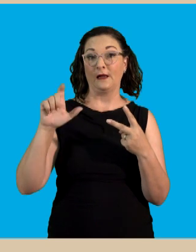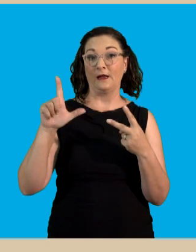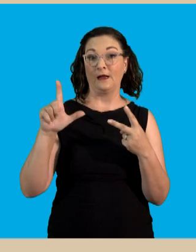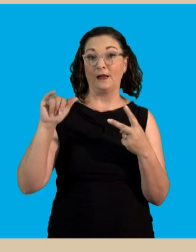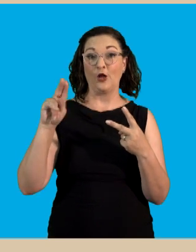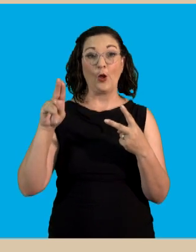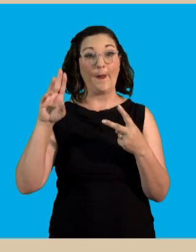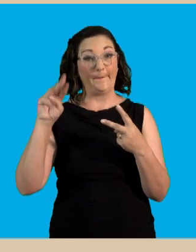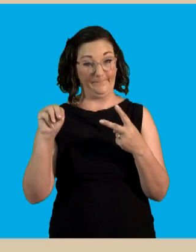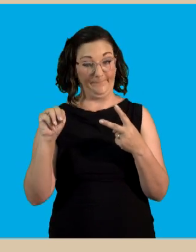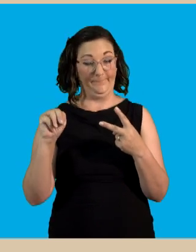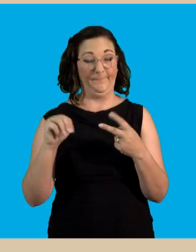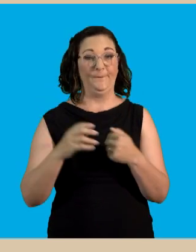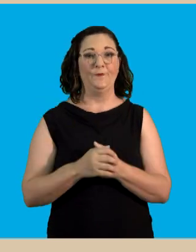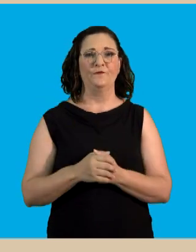gas.